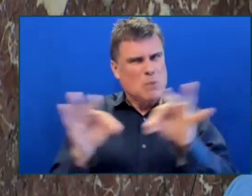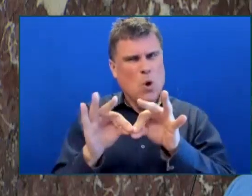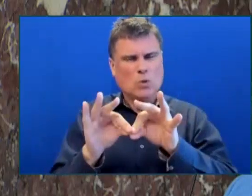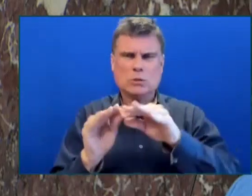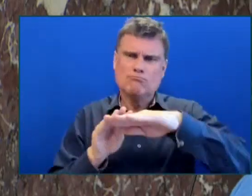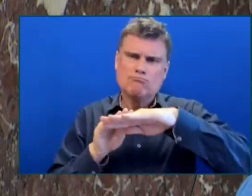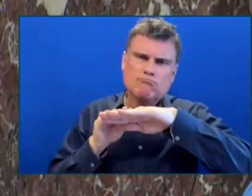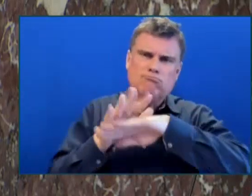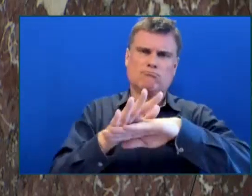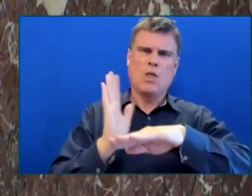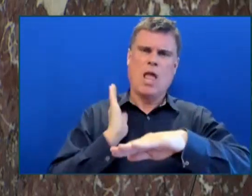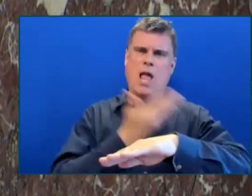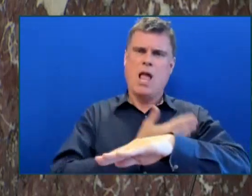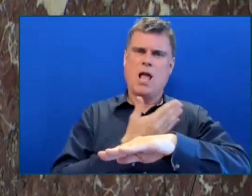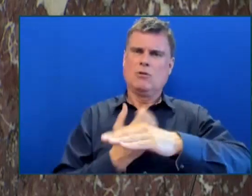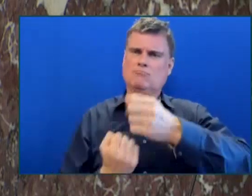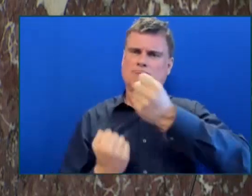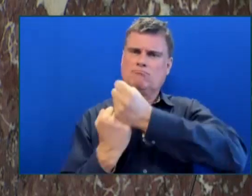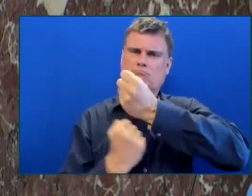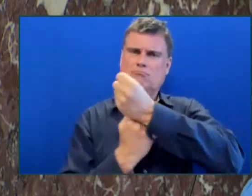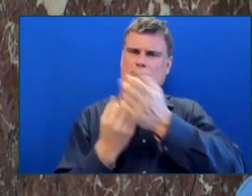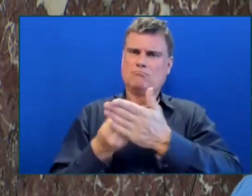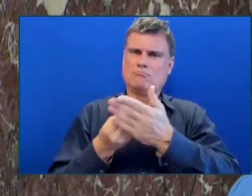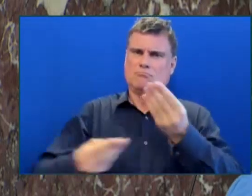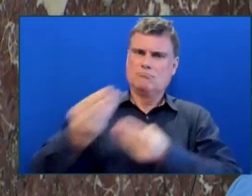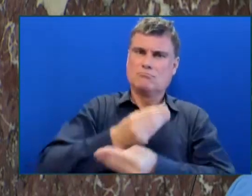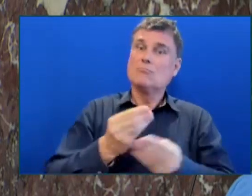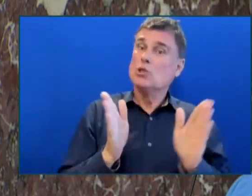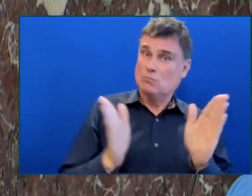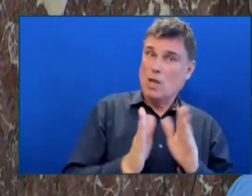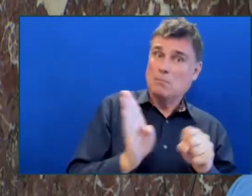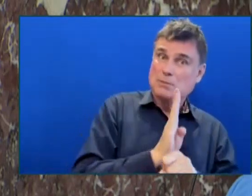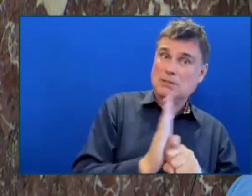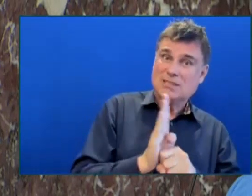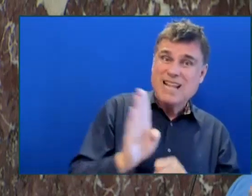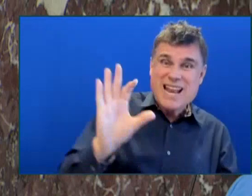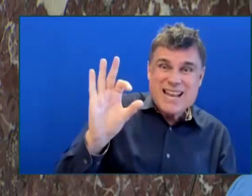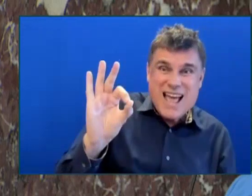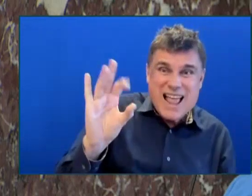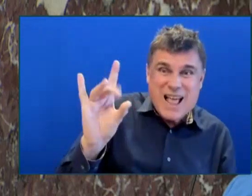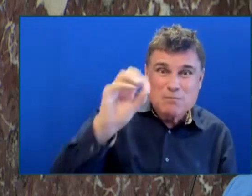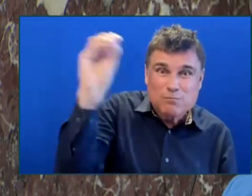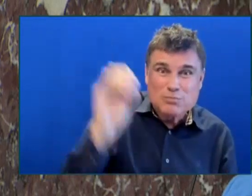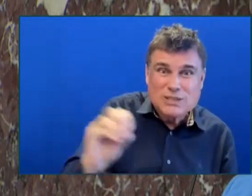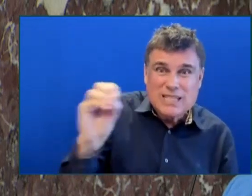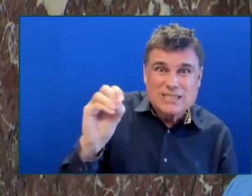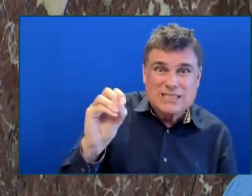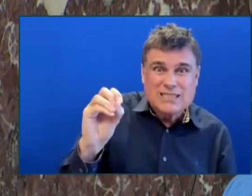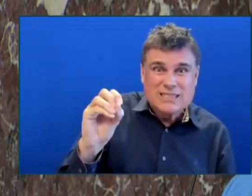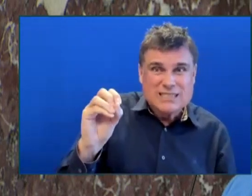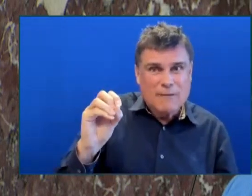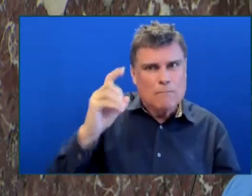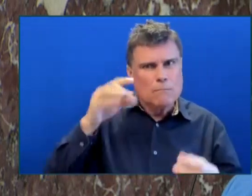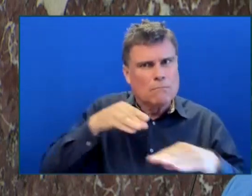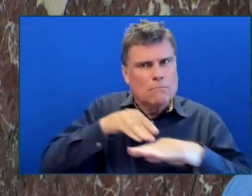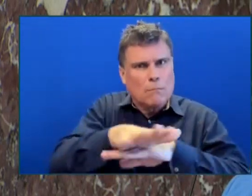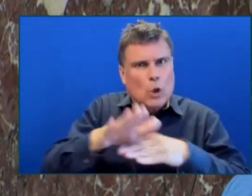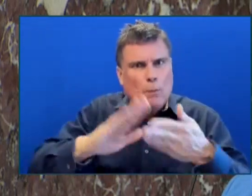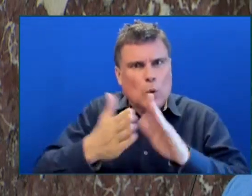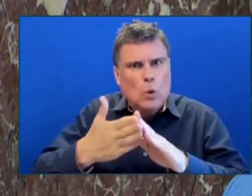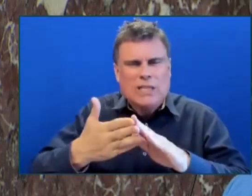our economy and to the communities that they're based in. And we know that small businesses are facing a number of significant